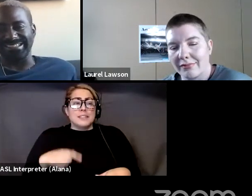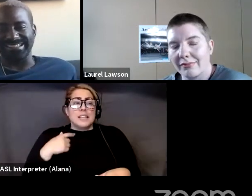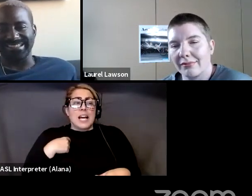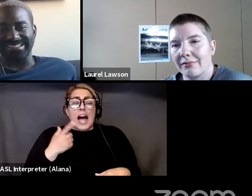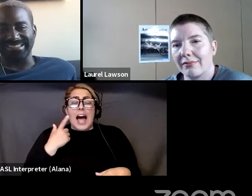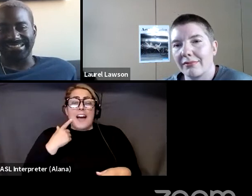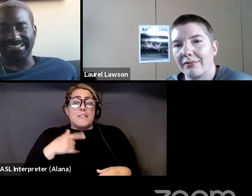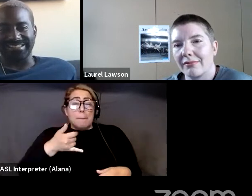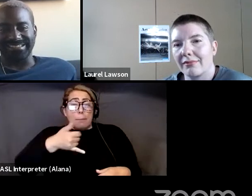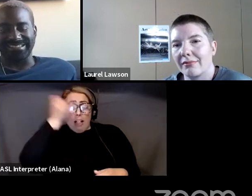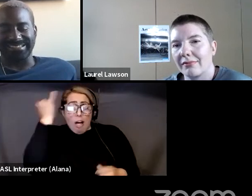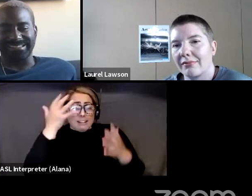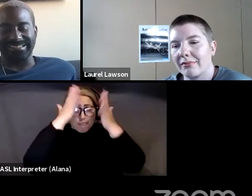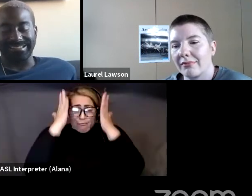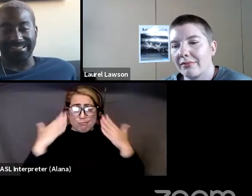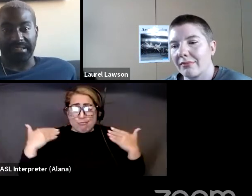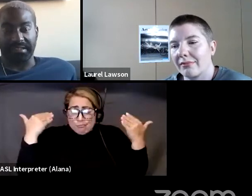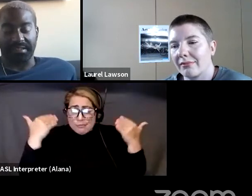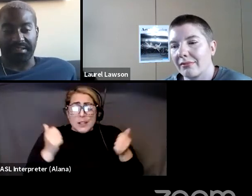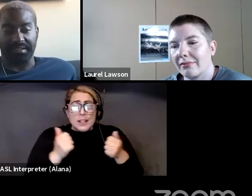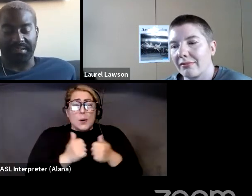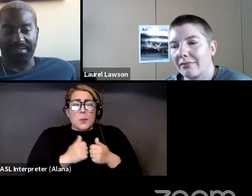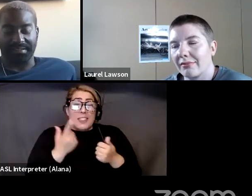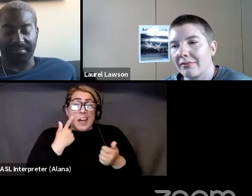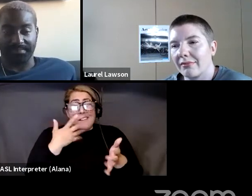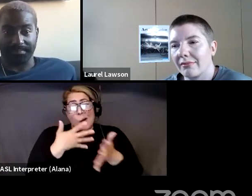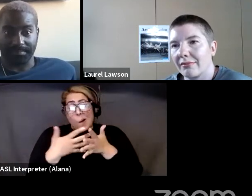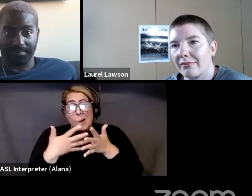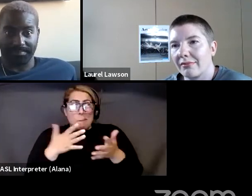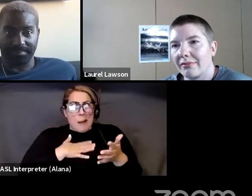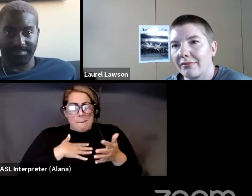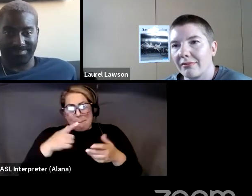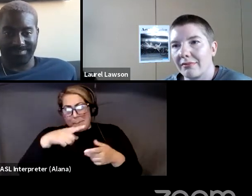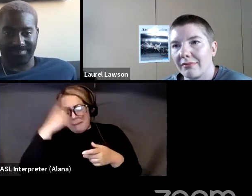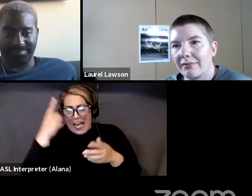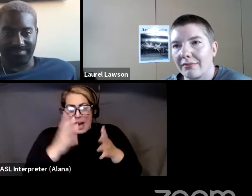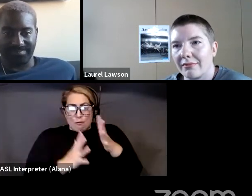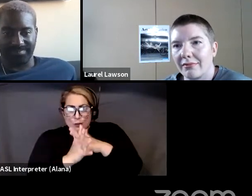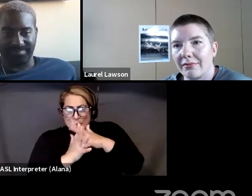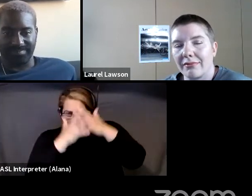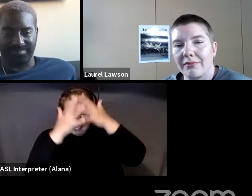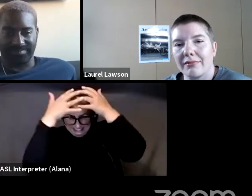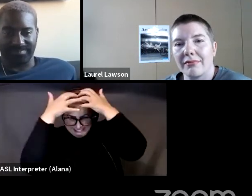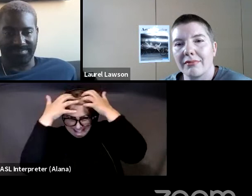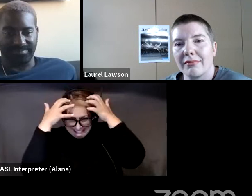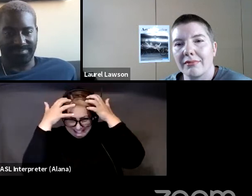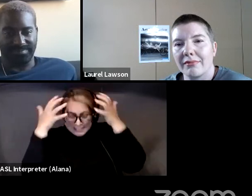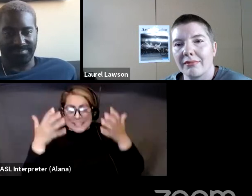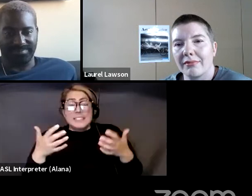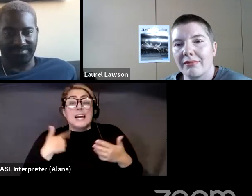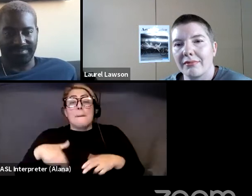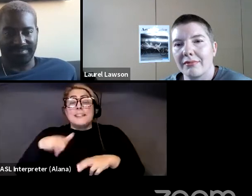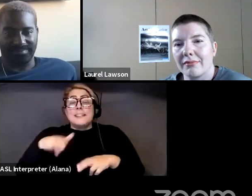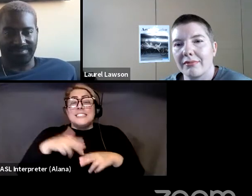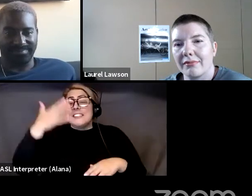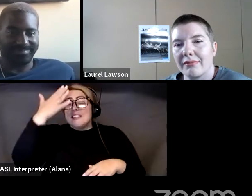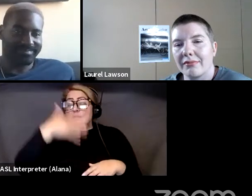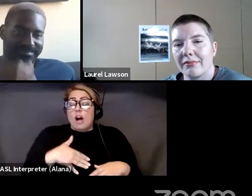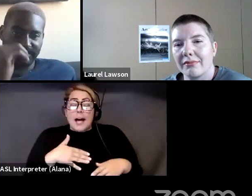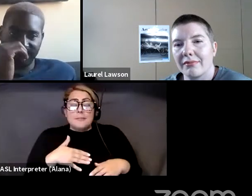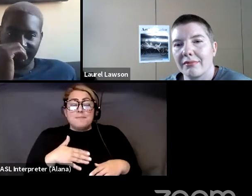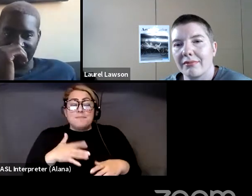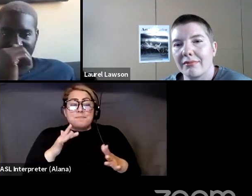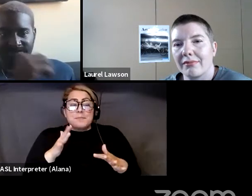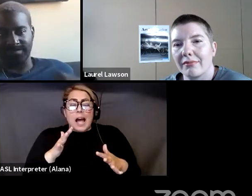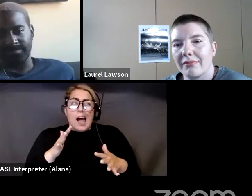hair is blonde with my black roots coming out on top. And I'm sitting in front of